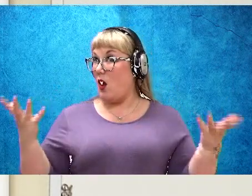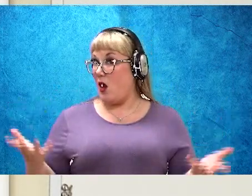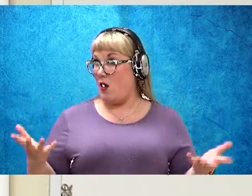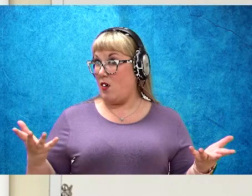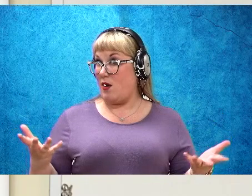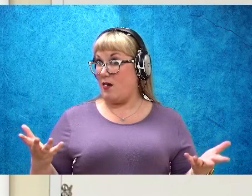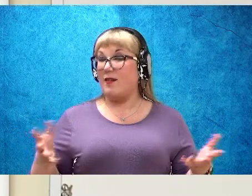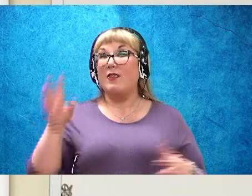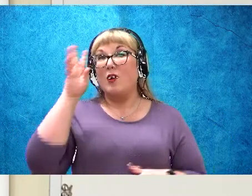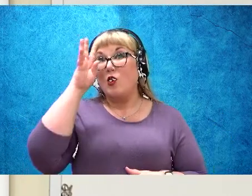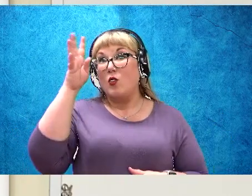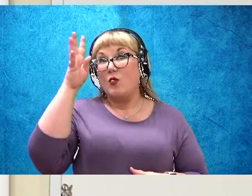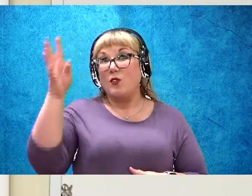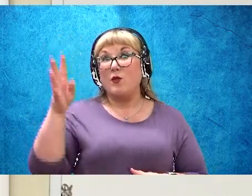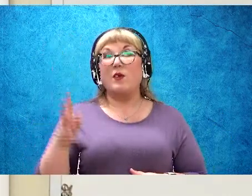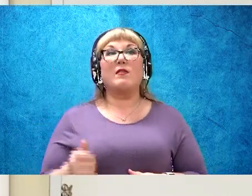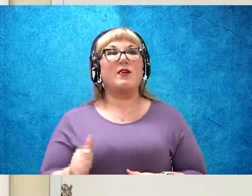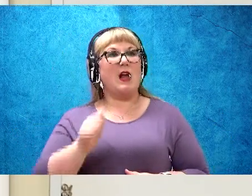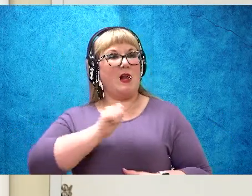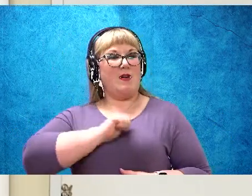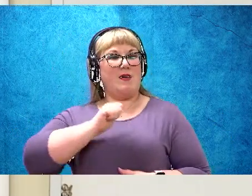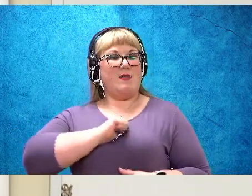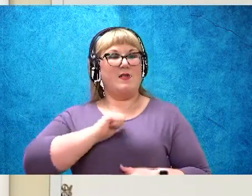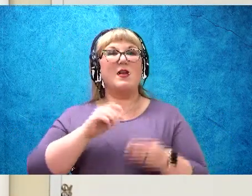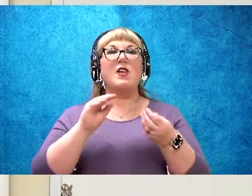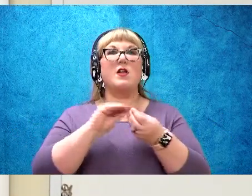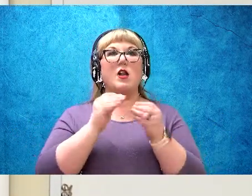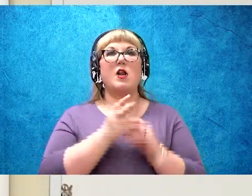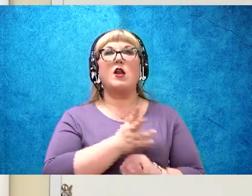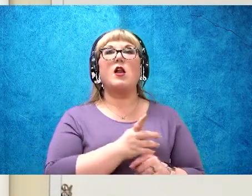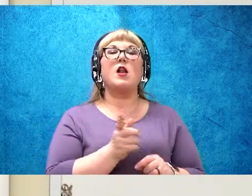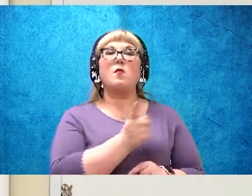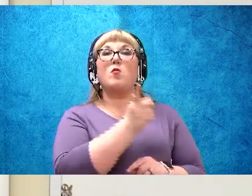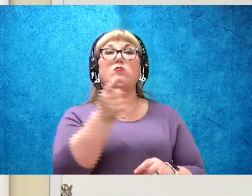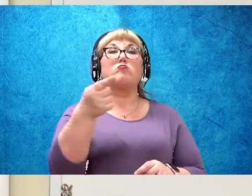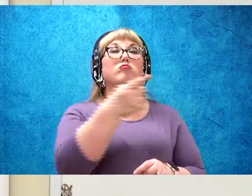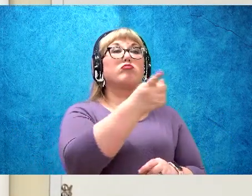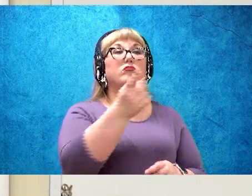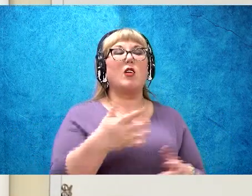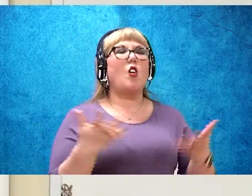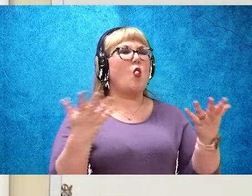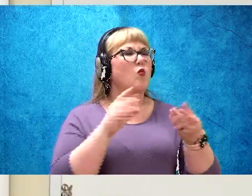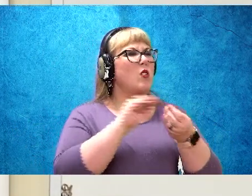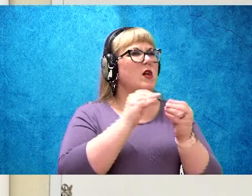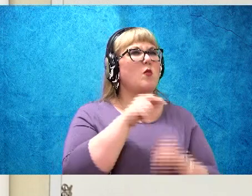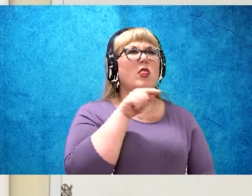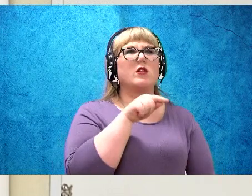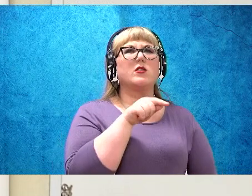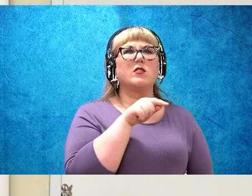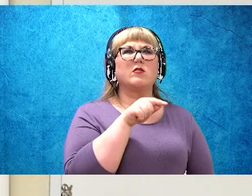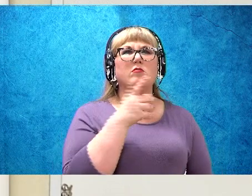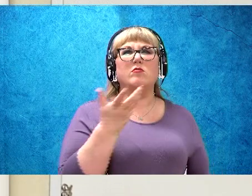is creating our own number path. So do you know what number this is?